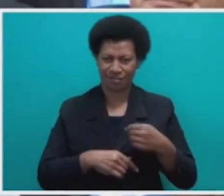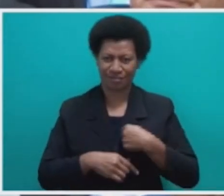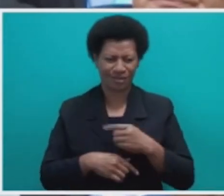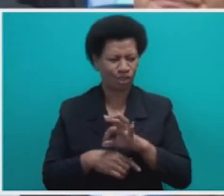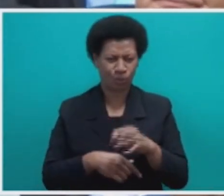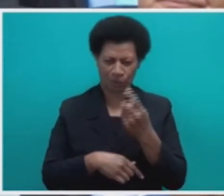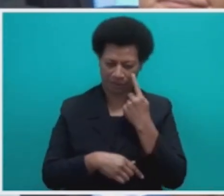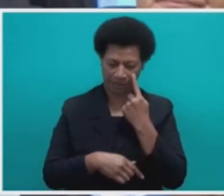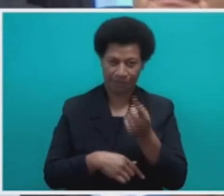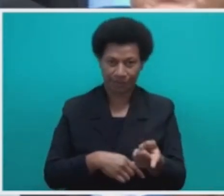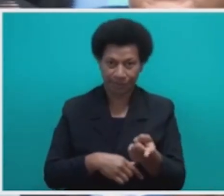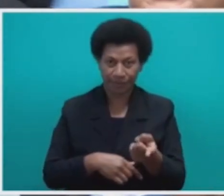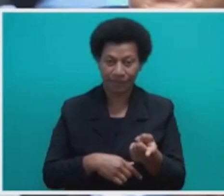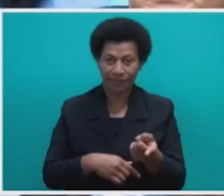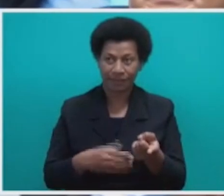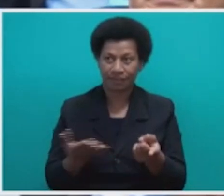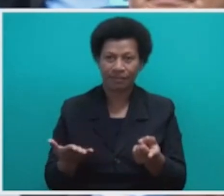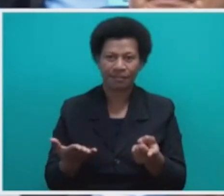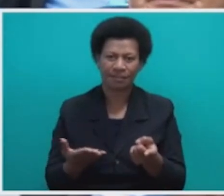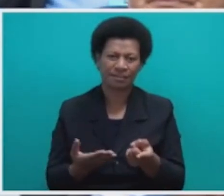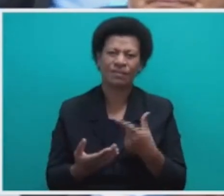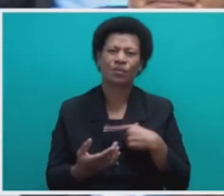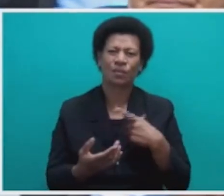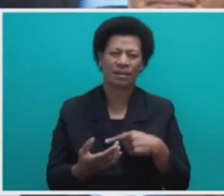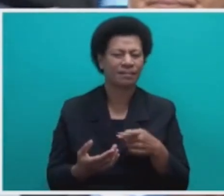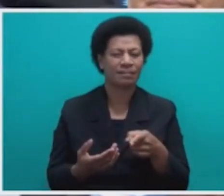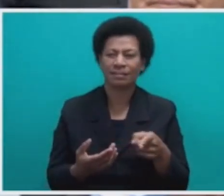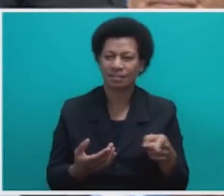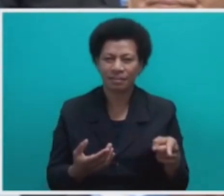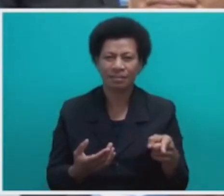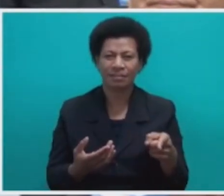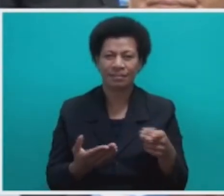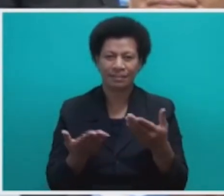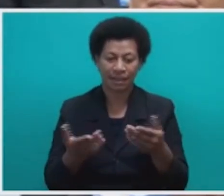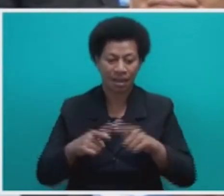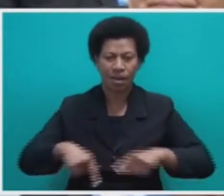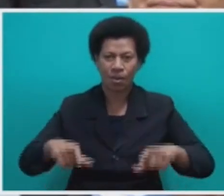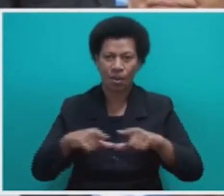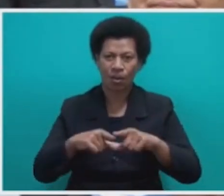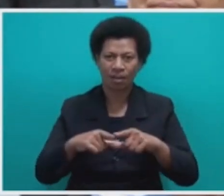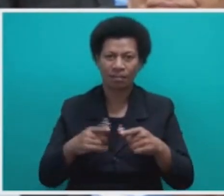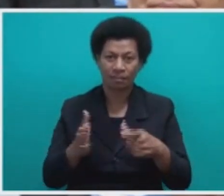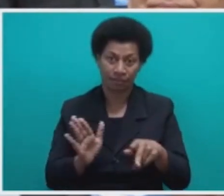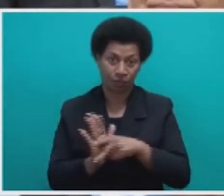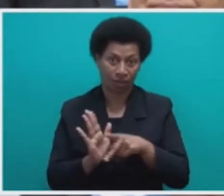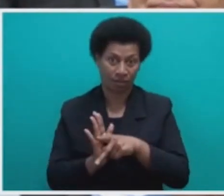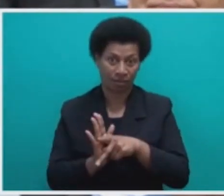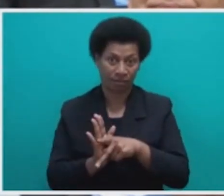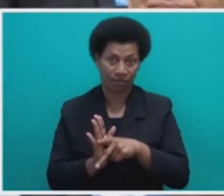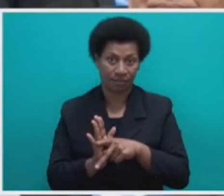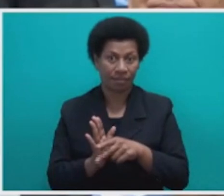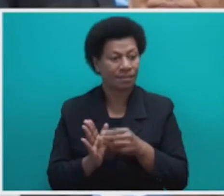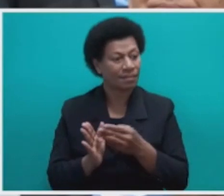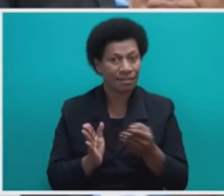Mr. Speaker, any significant impact on the local production as far as the investment, as